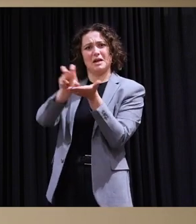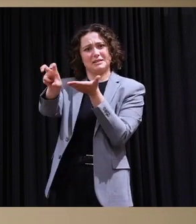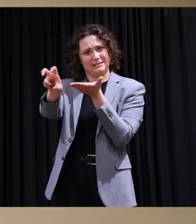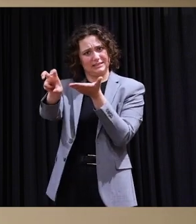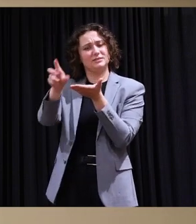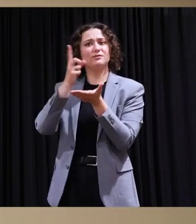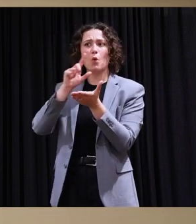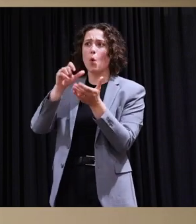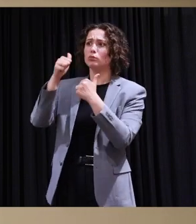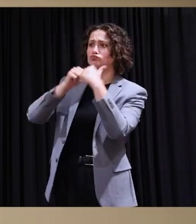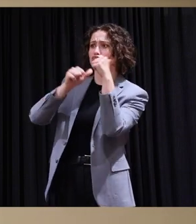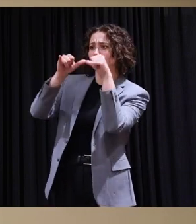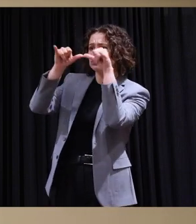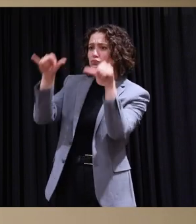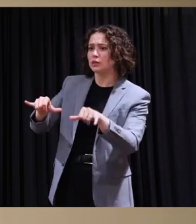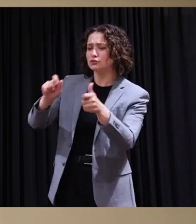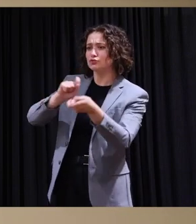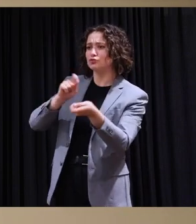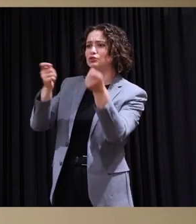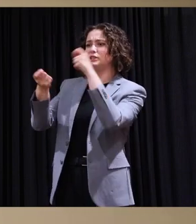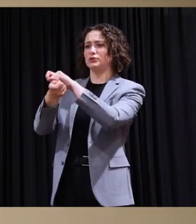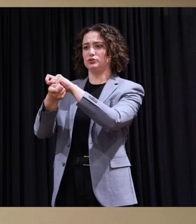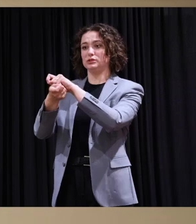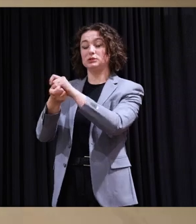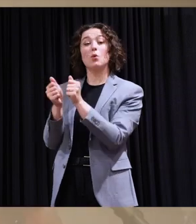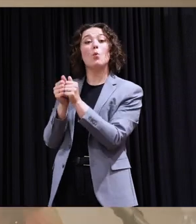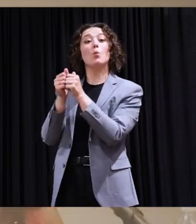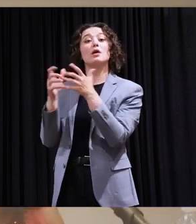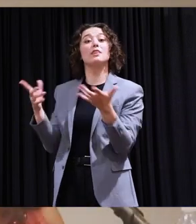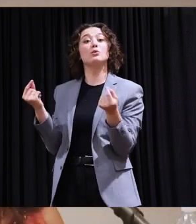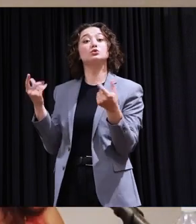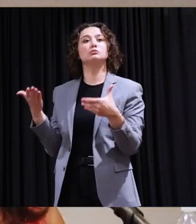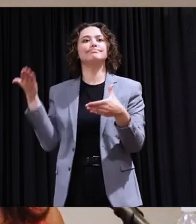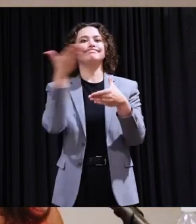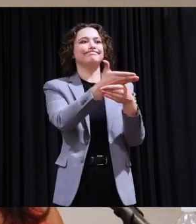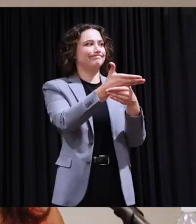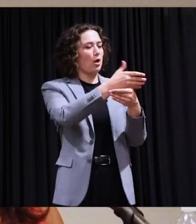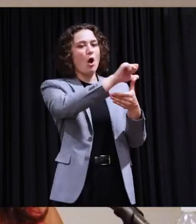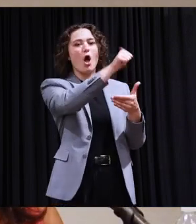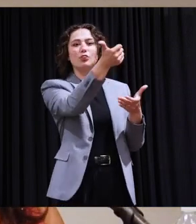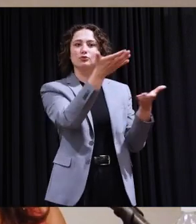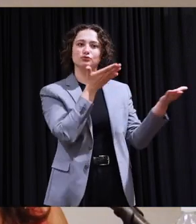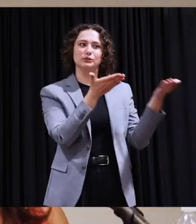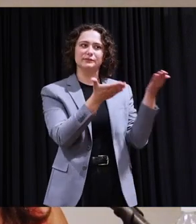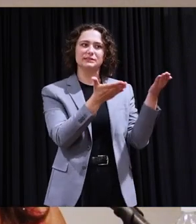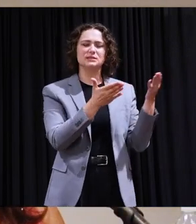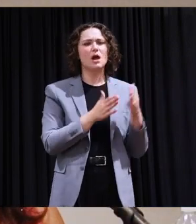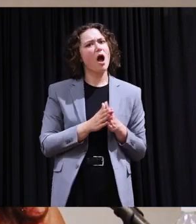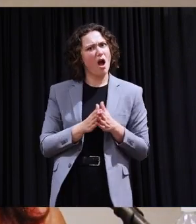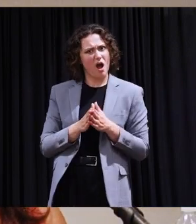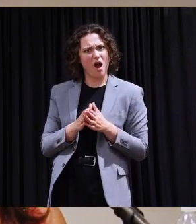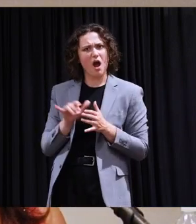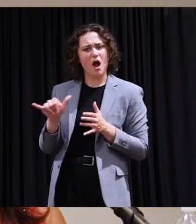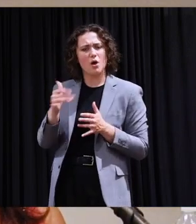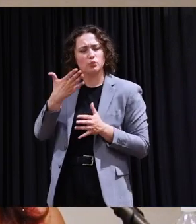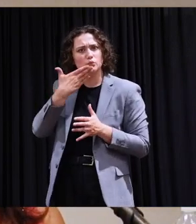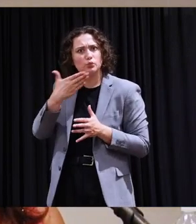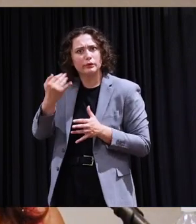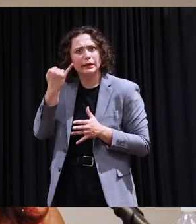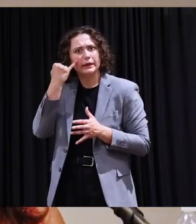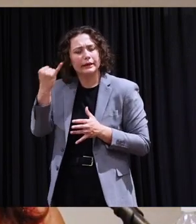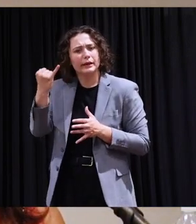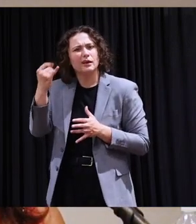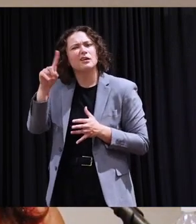that's necessary without disrupting other services. I love it. That's a great idea. What